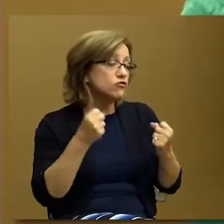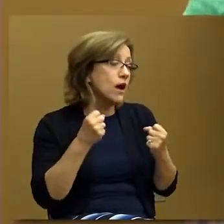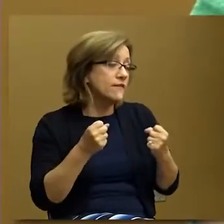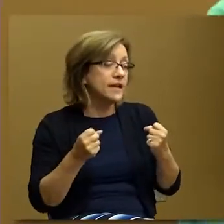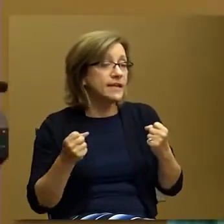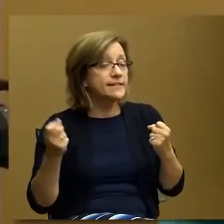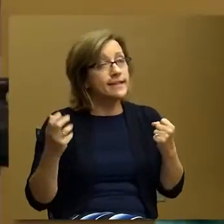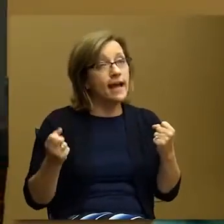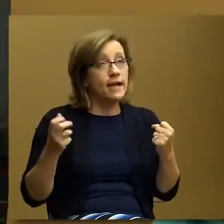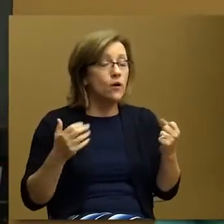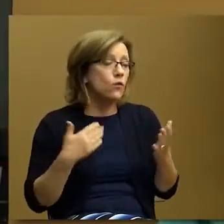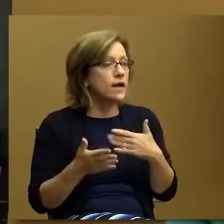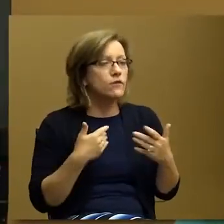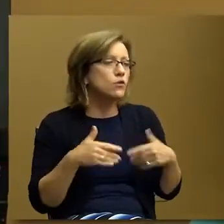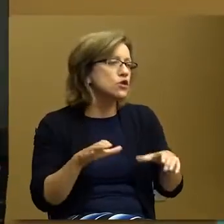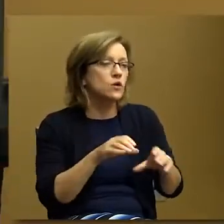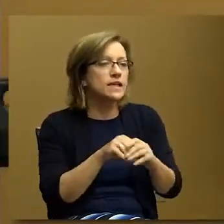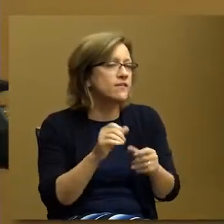in the car.